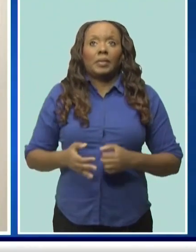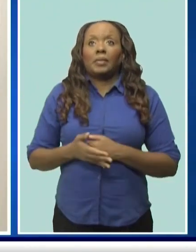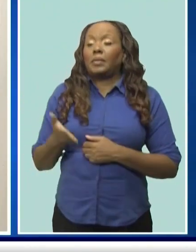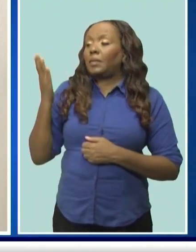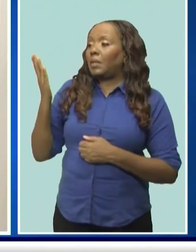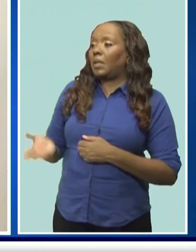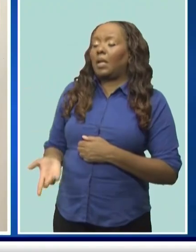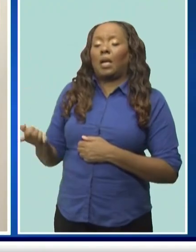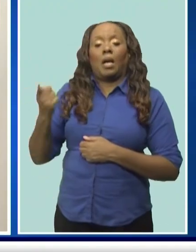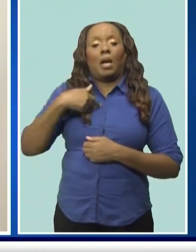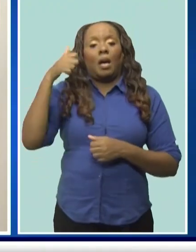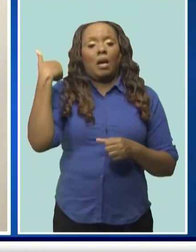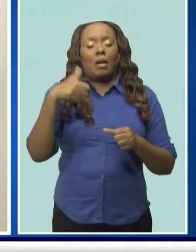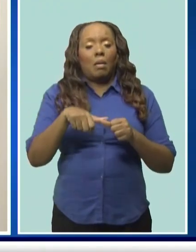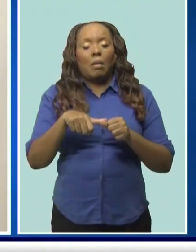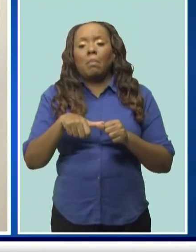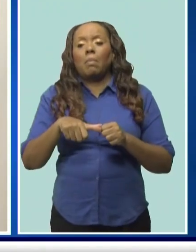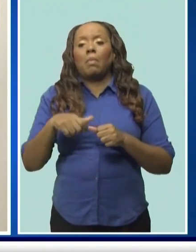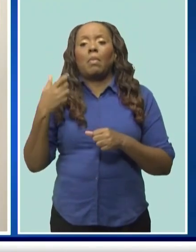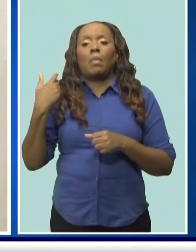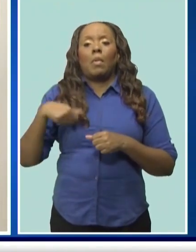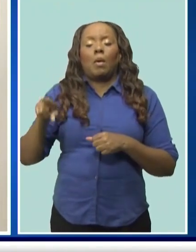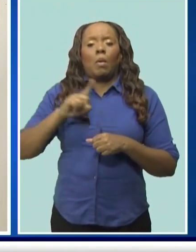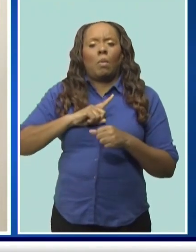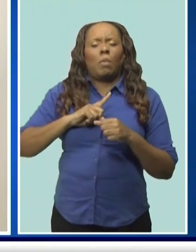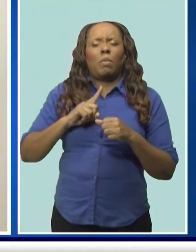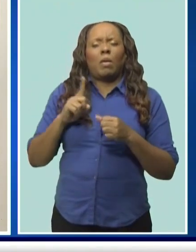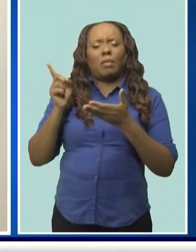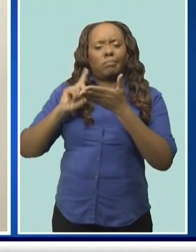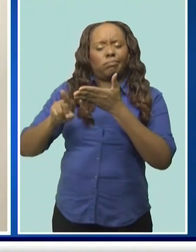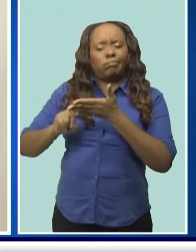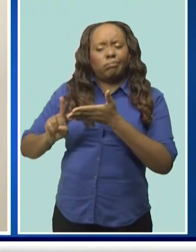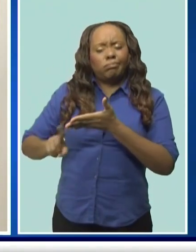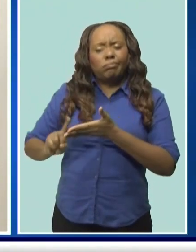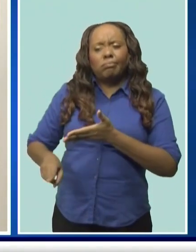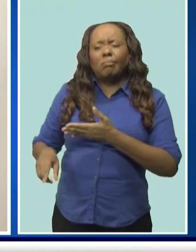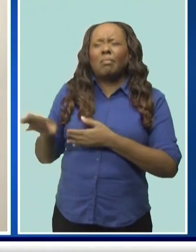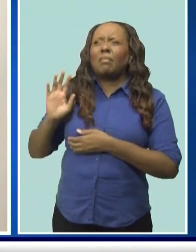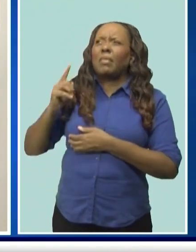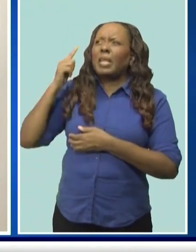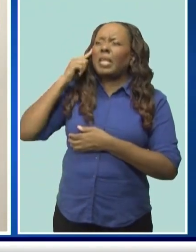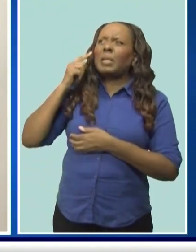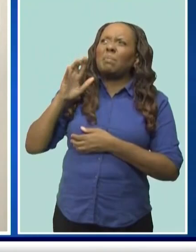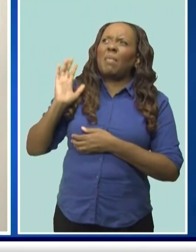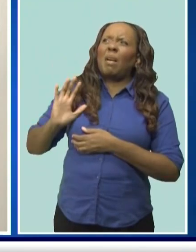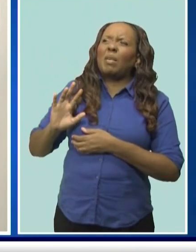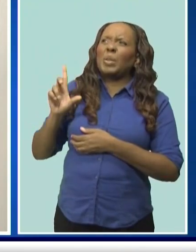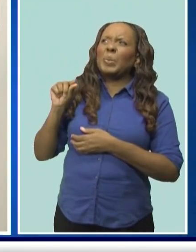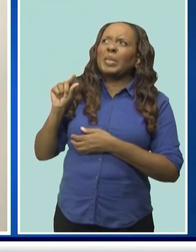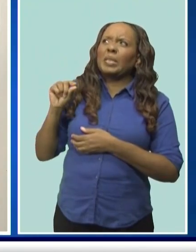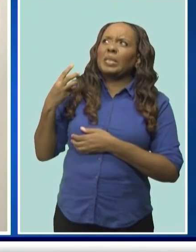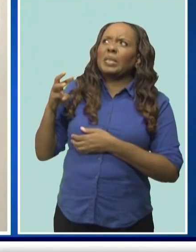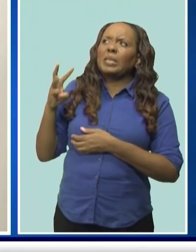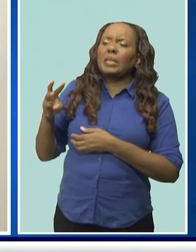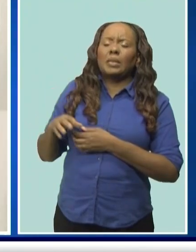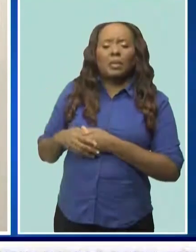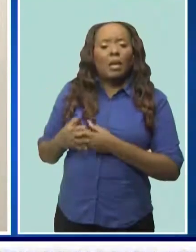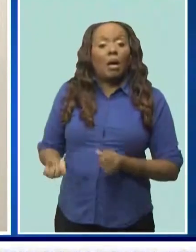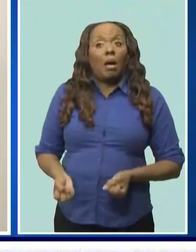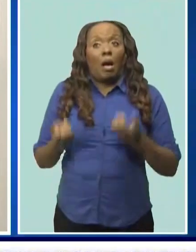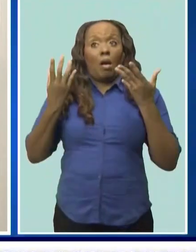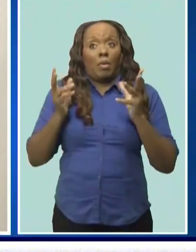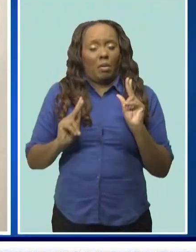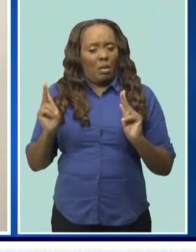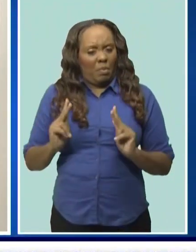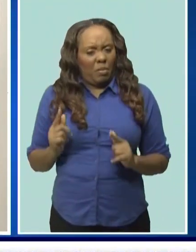was 17.2%, came back at that was 2016, 2017, as a percentage of persons living in poverty, of